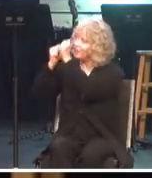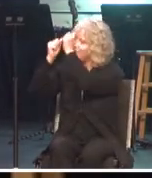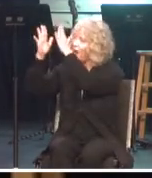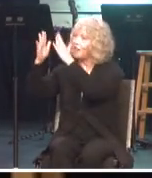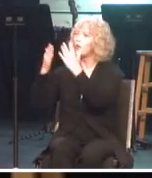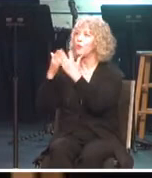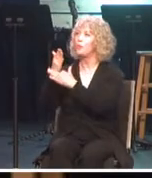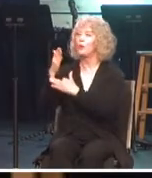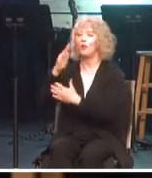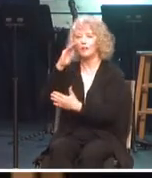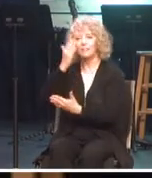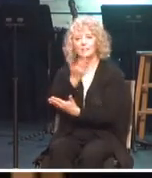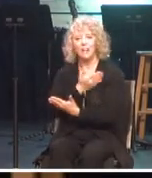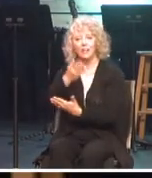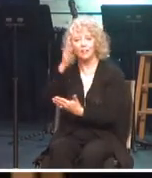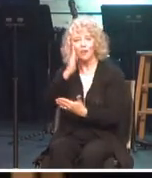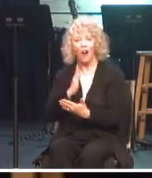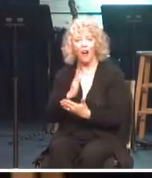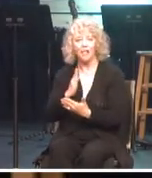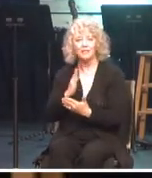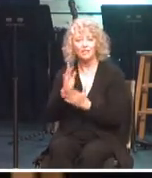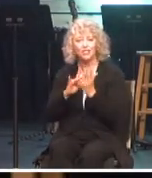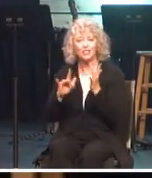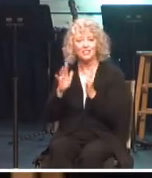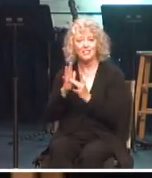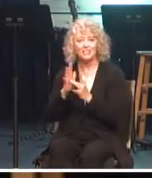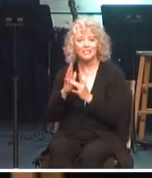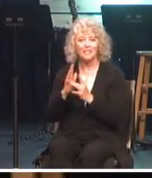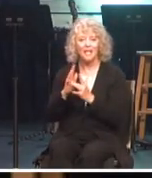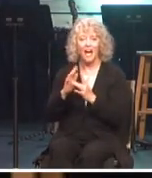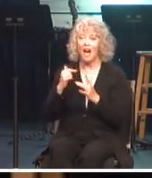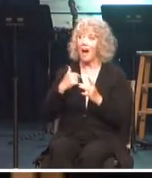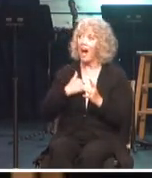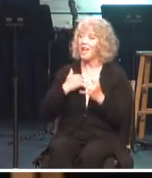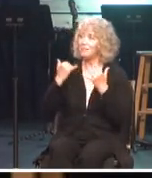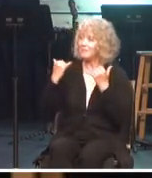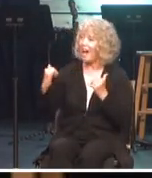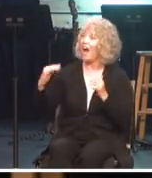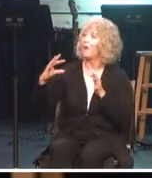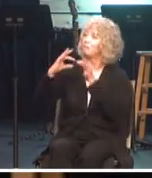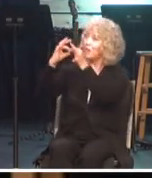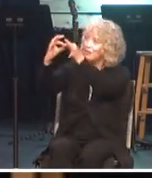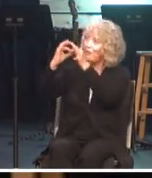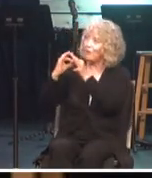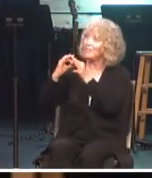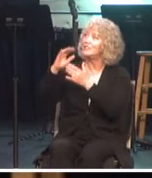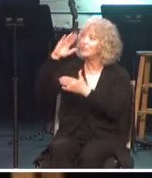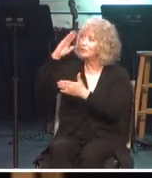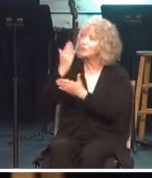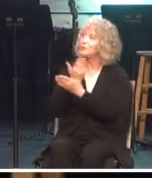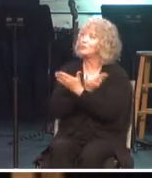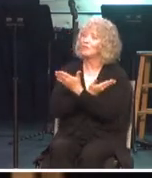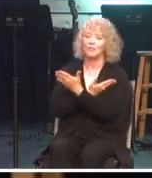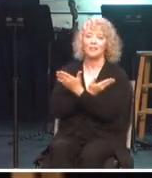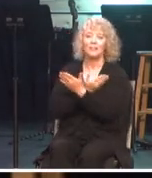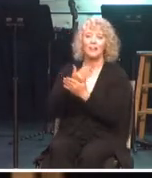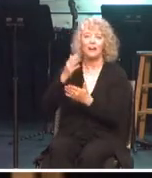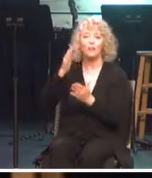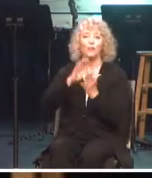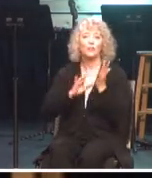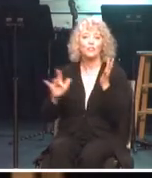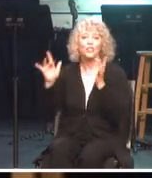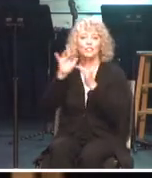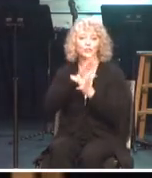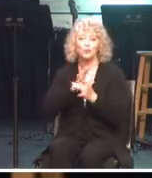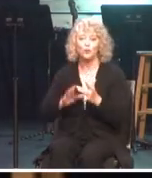we were totally depraved, much more, having been reconciled, now that we are his, now that we've been